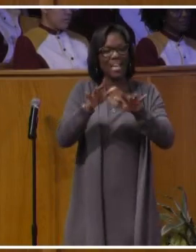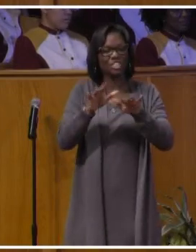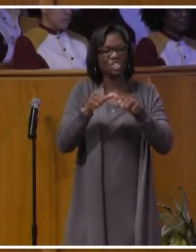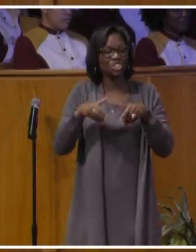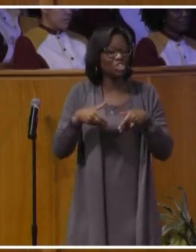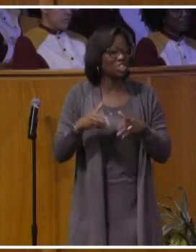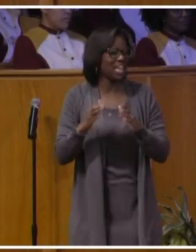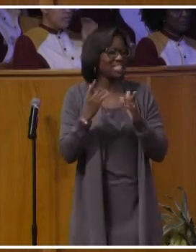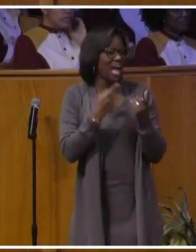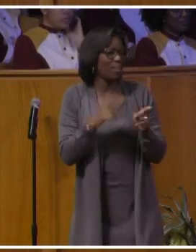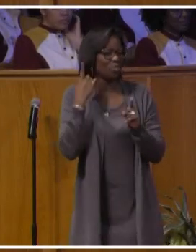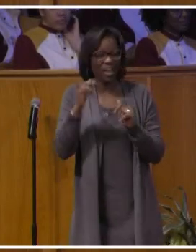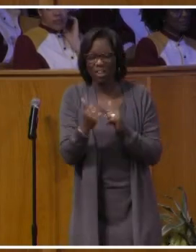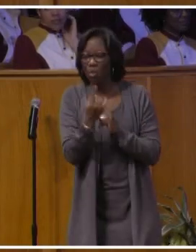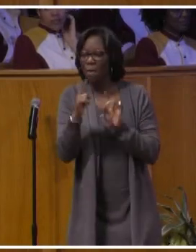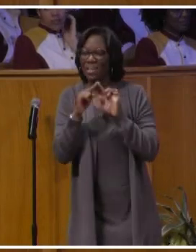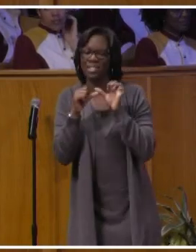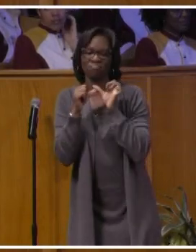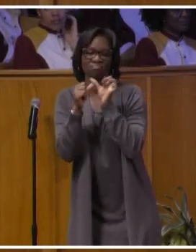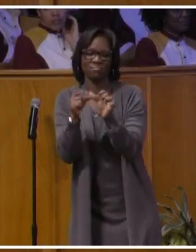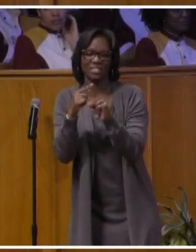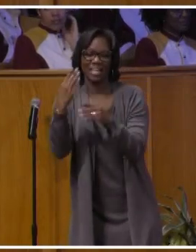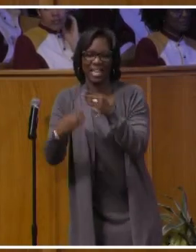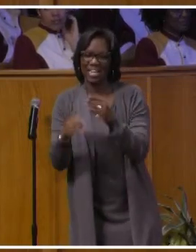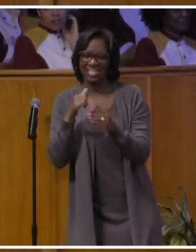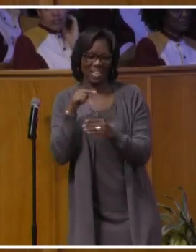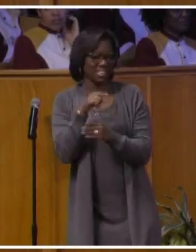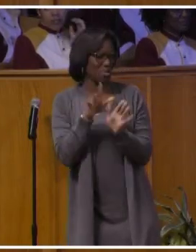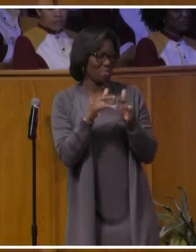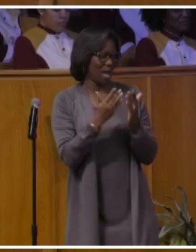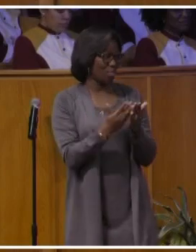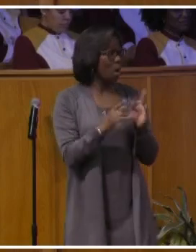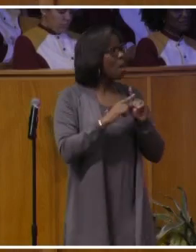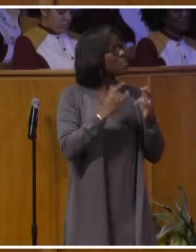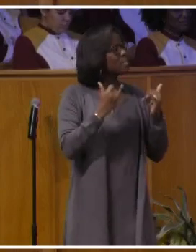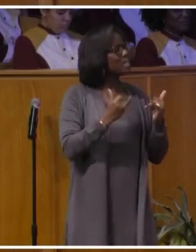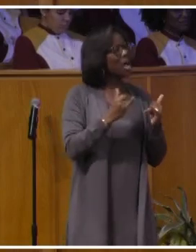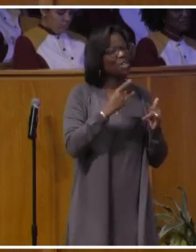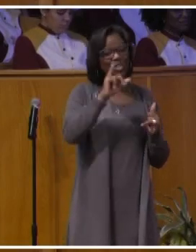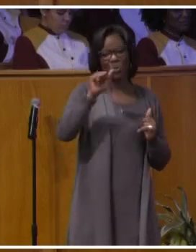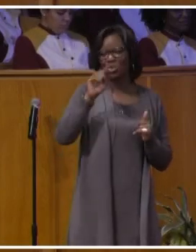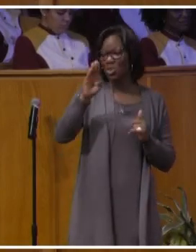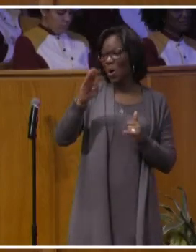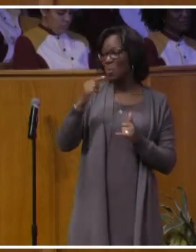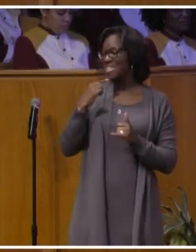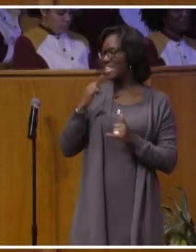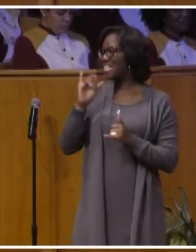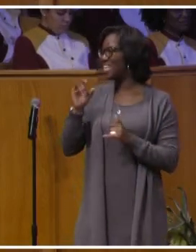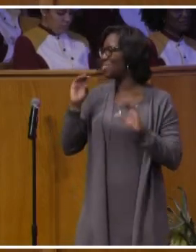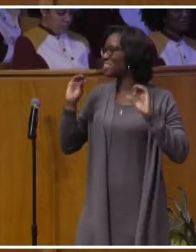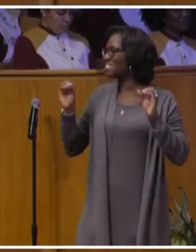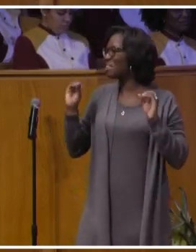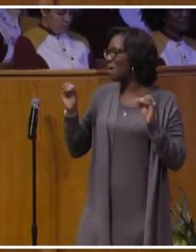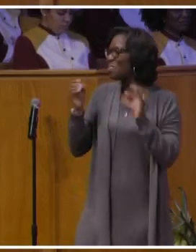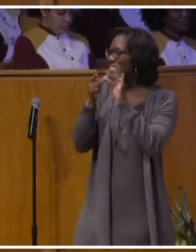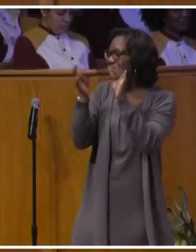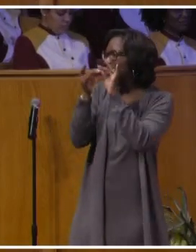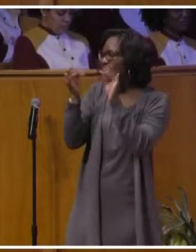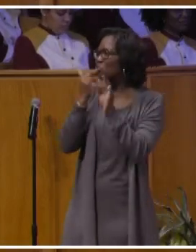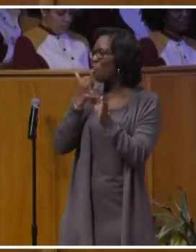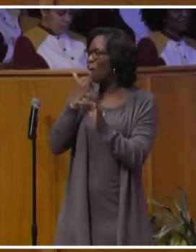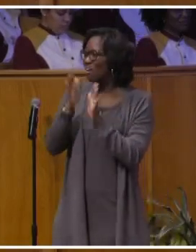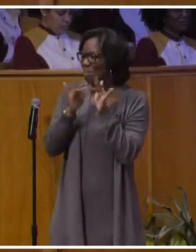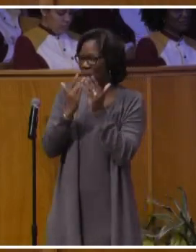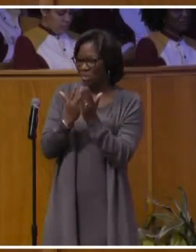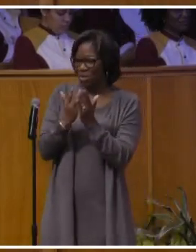endure to the end. That ain't nowhere in scripture. And you know what the life of Job proves? That there's another cliche that's wrong.